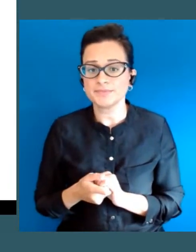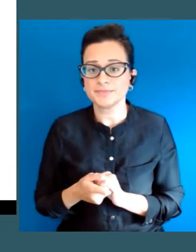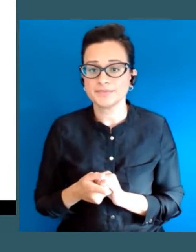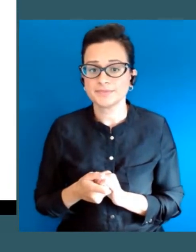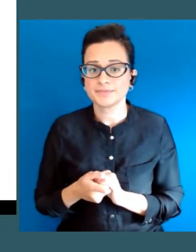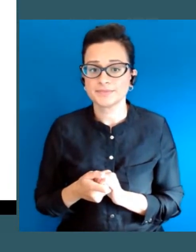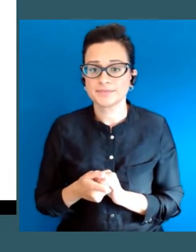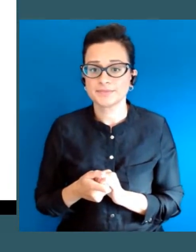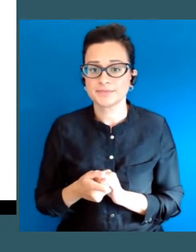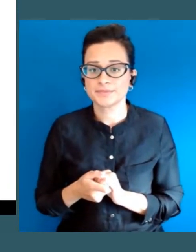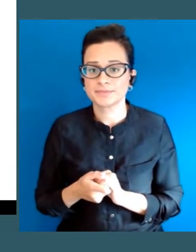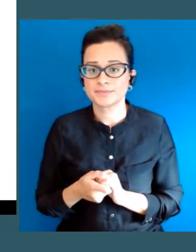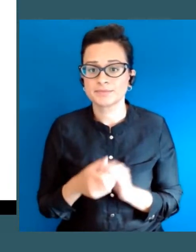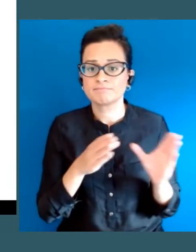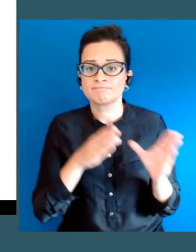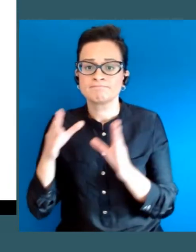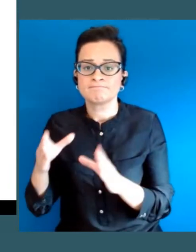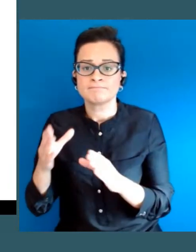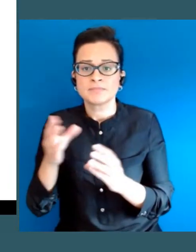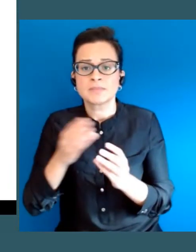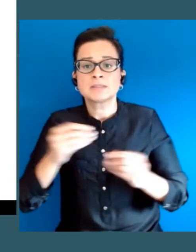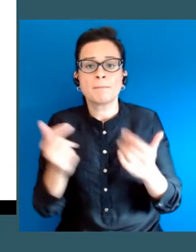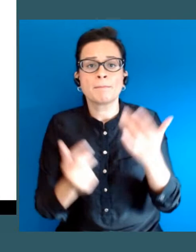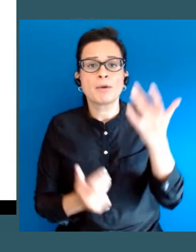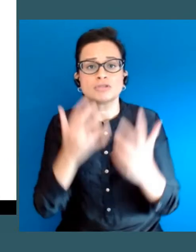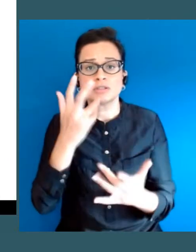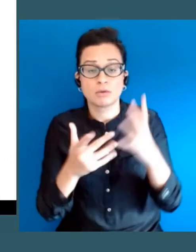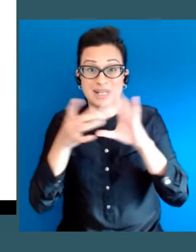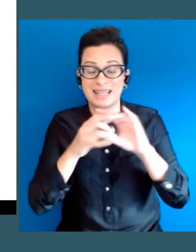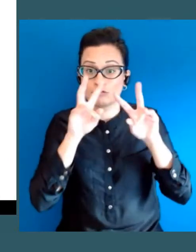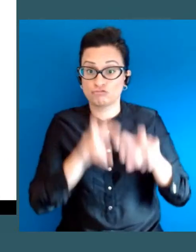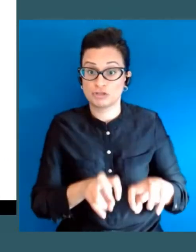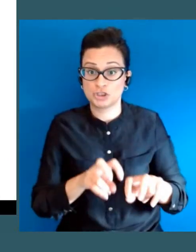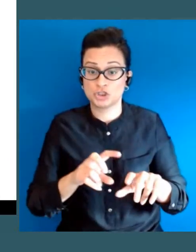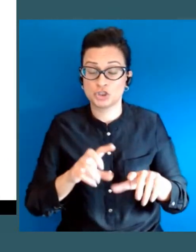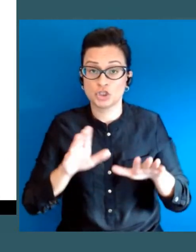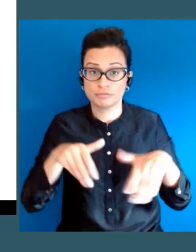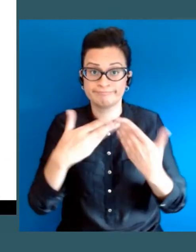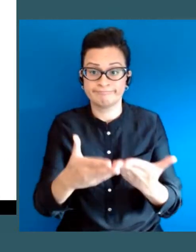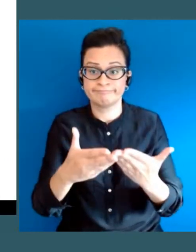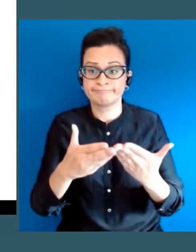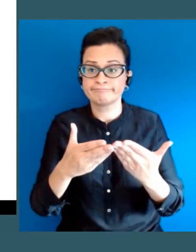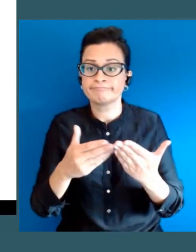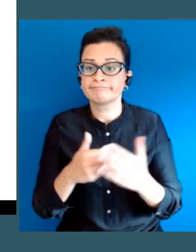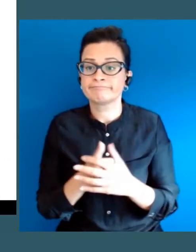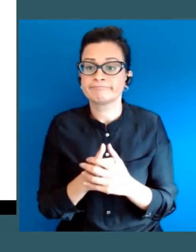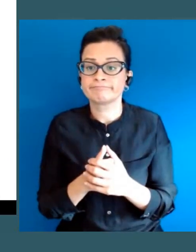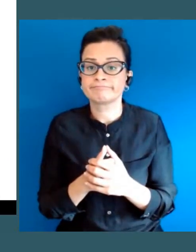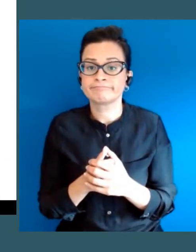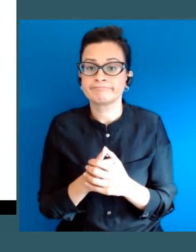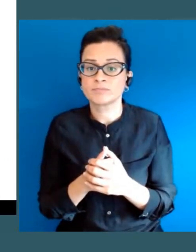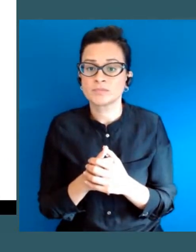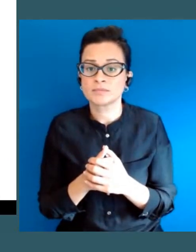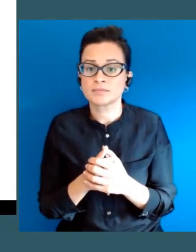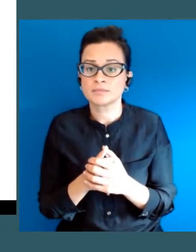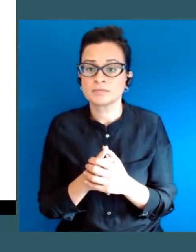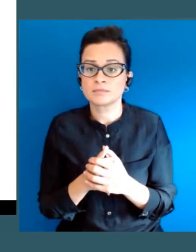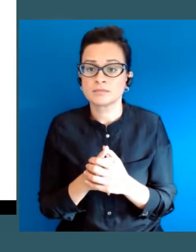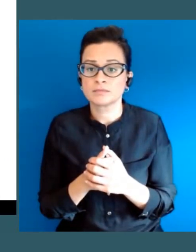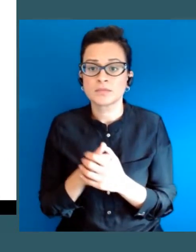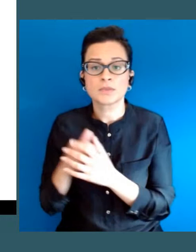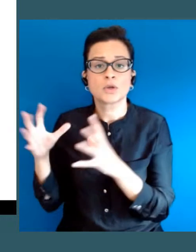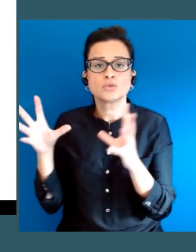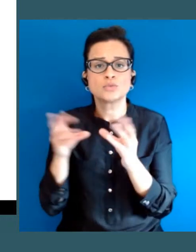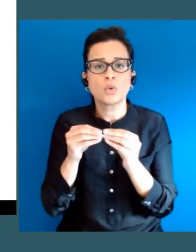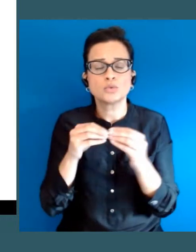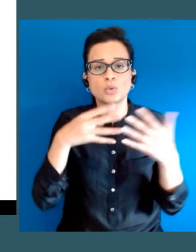So I'll just share some of the results with you. So the diagnosing clinician, so we had a total in the end of 98